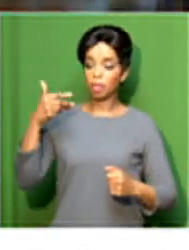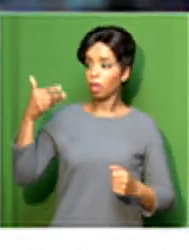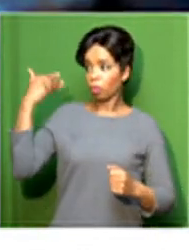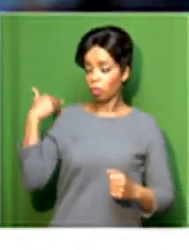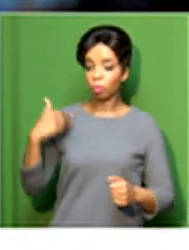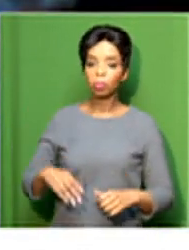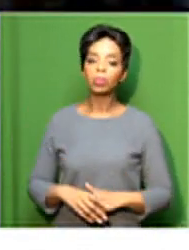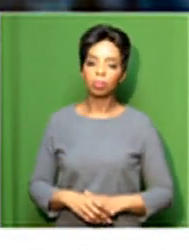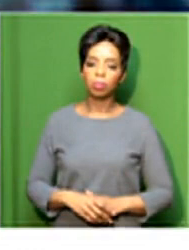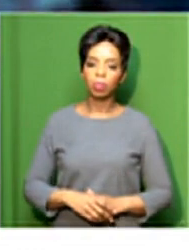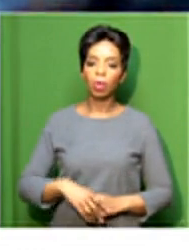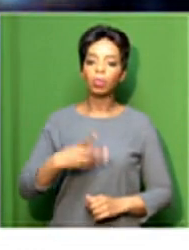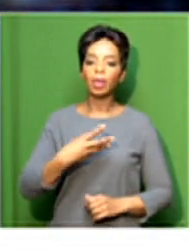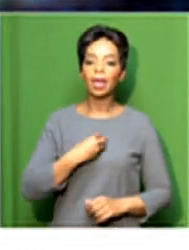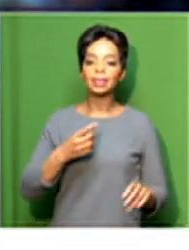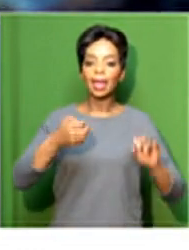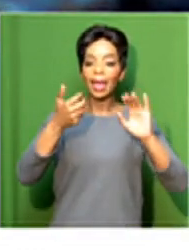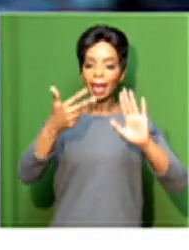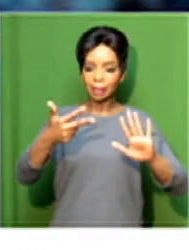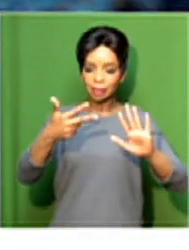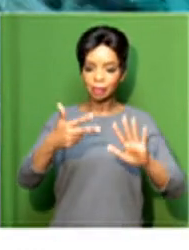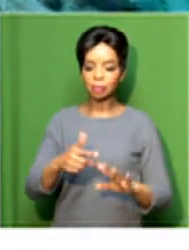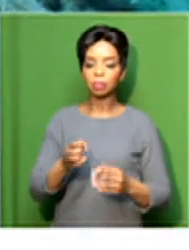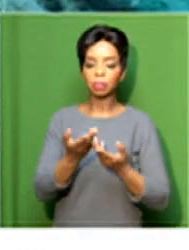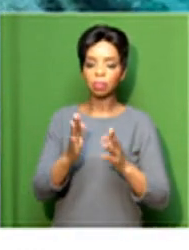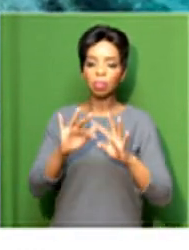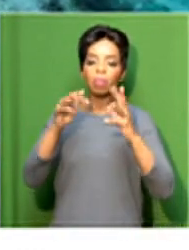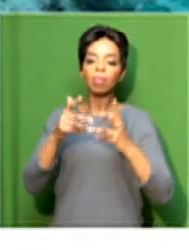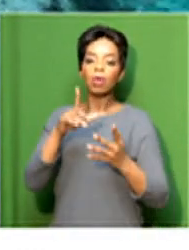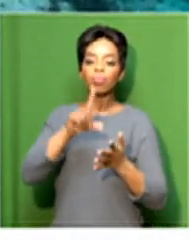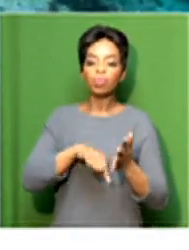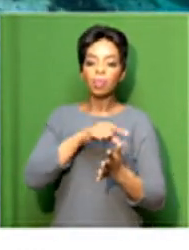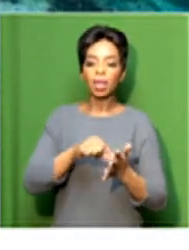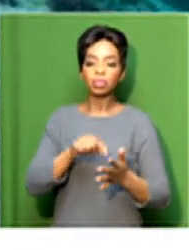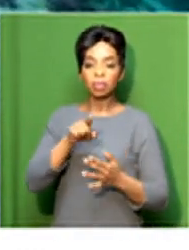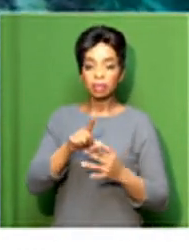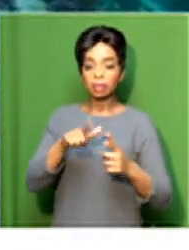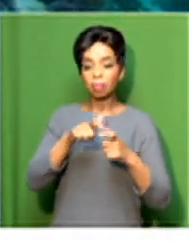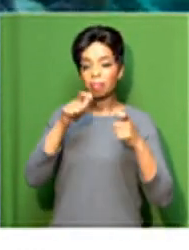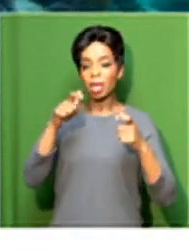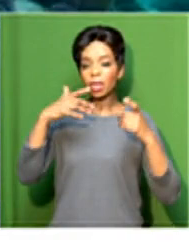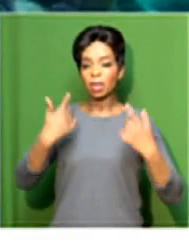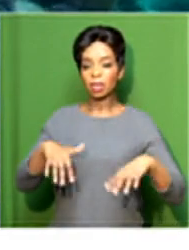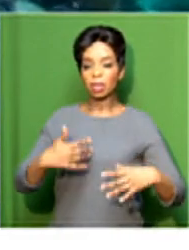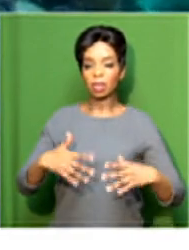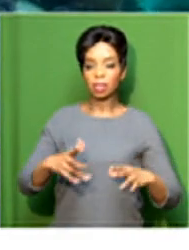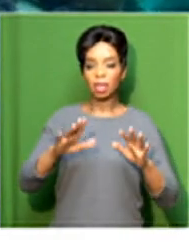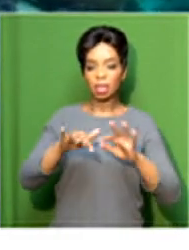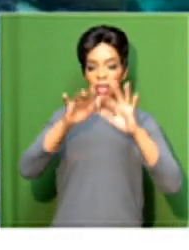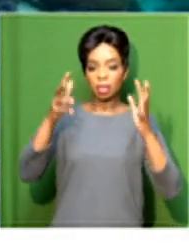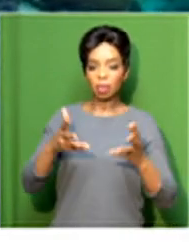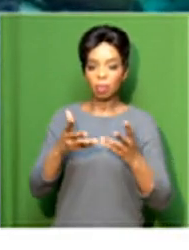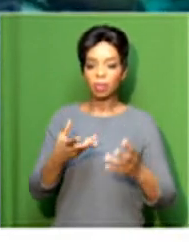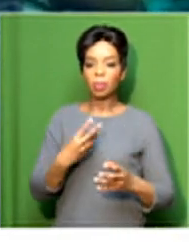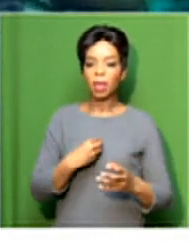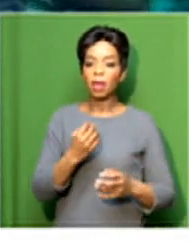We've got 8 Jackson Wild nominations, which is one of the biggest natural history film festivals in the world. We've got 2 at Wild Screen, which